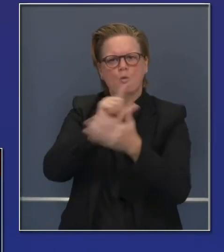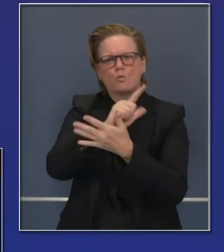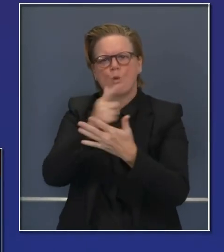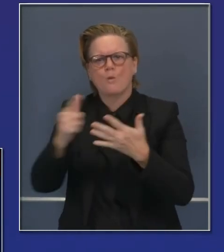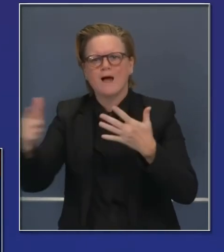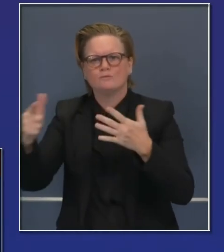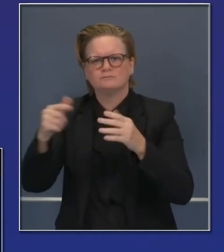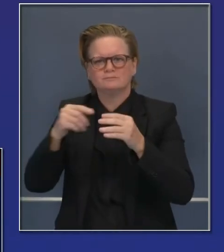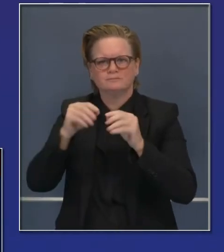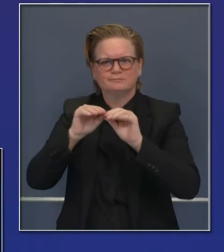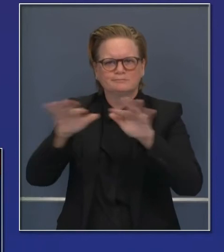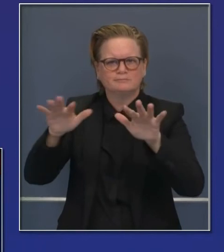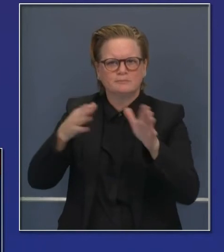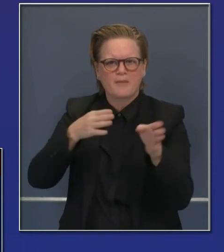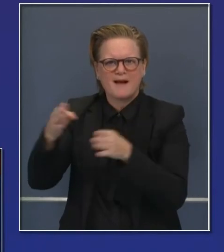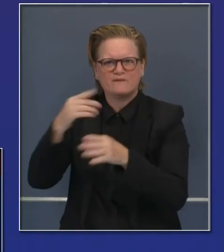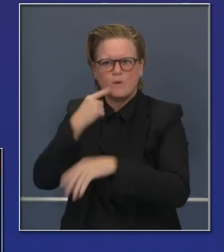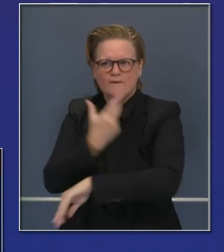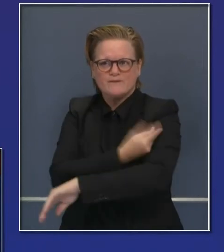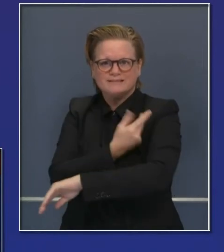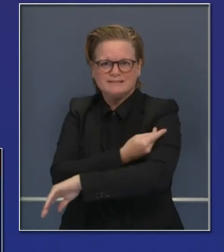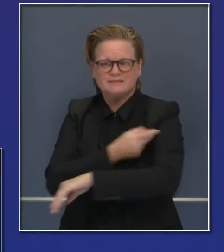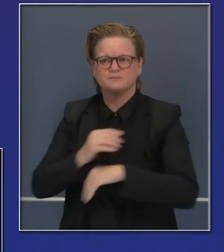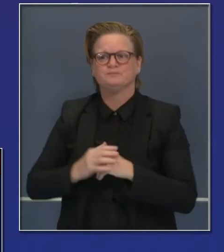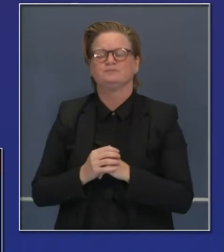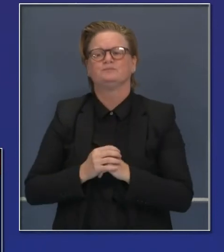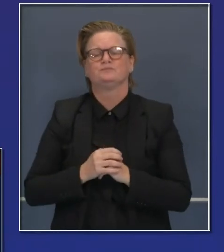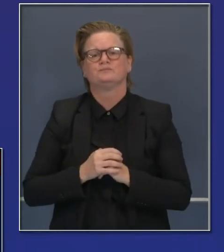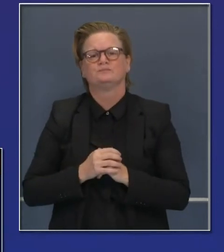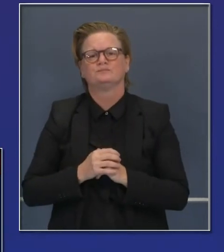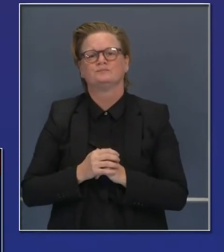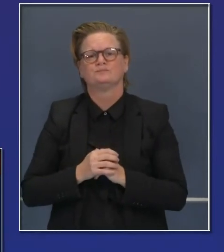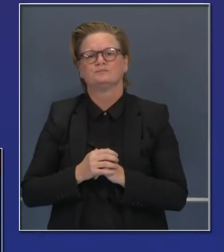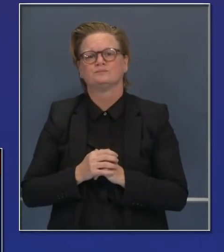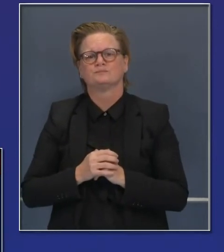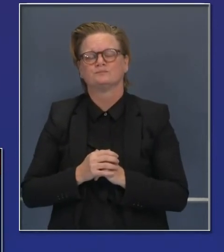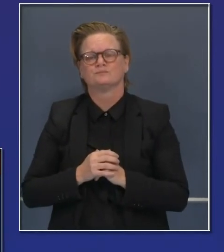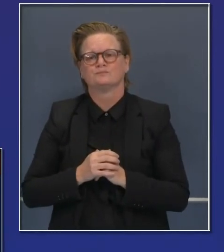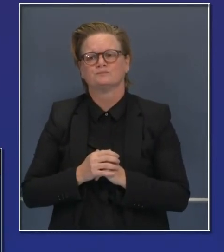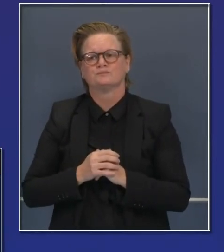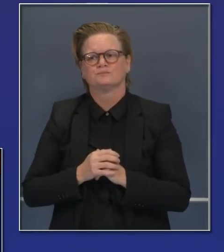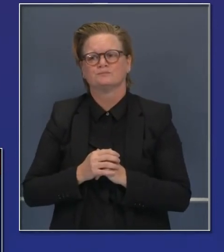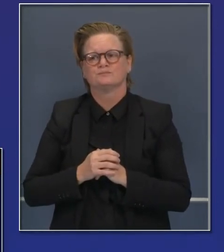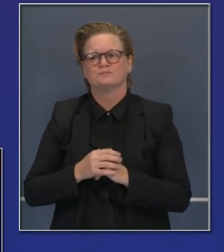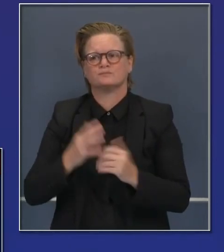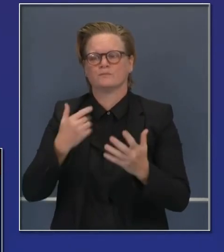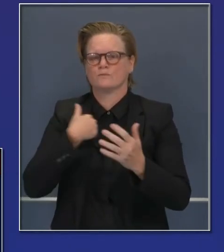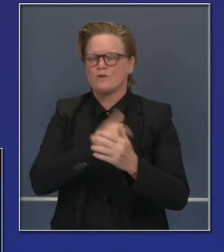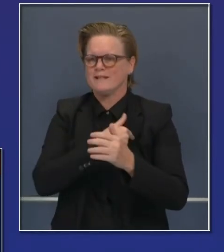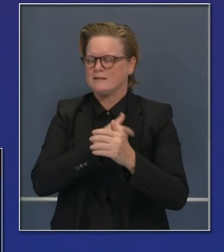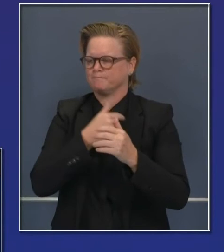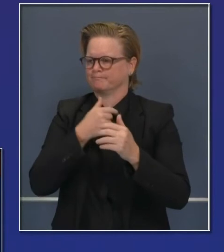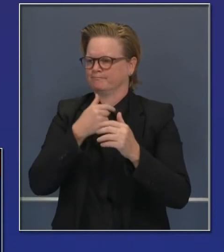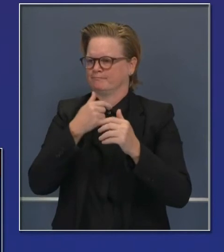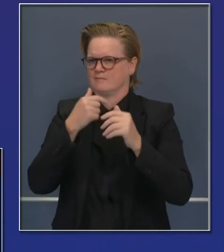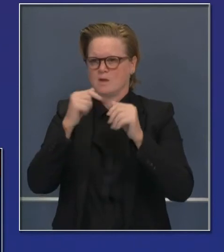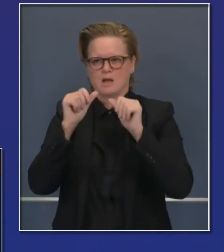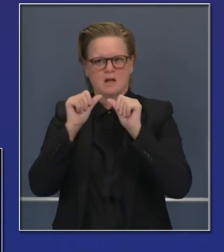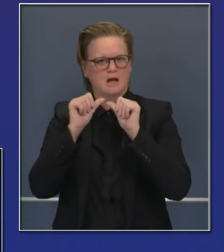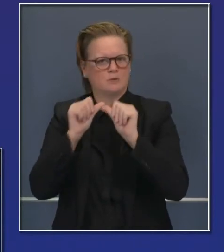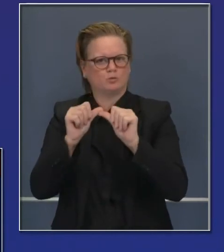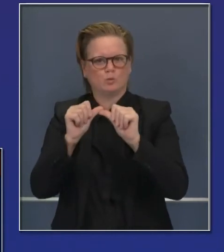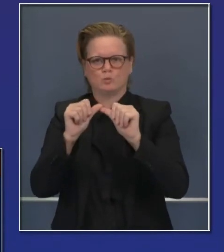you, we will, as we put these plans out, be providing information in detail,